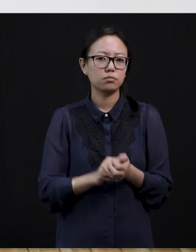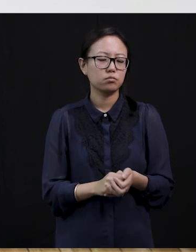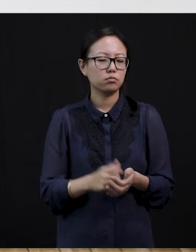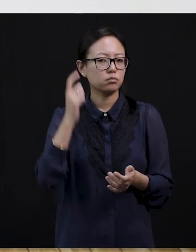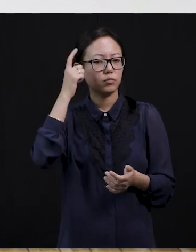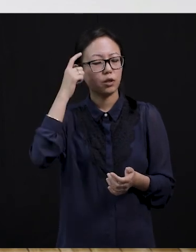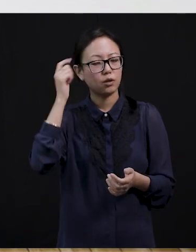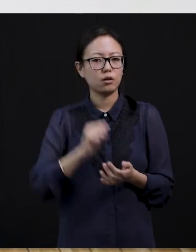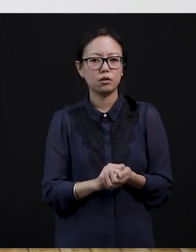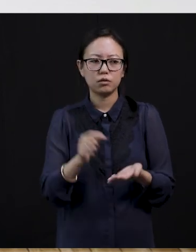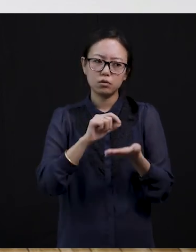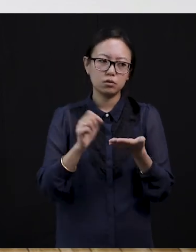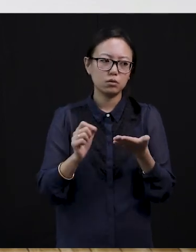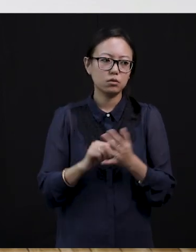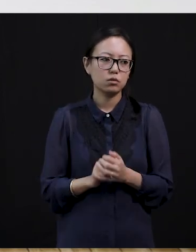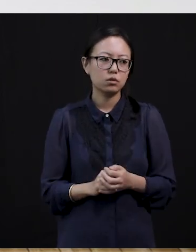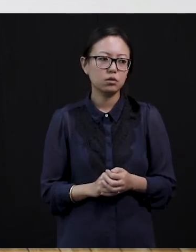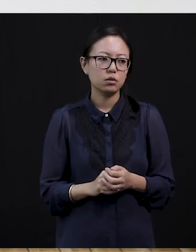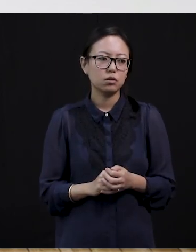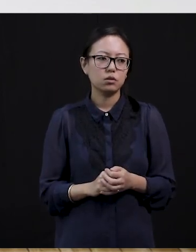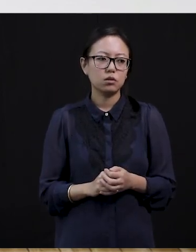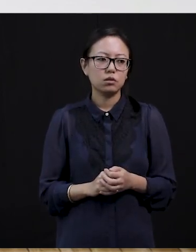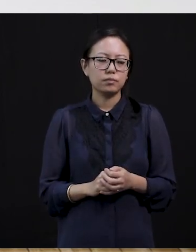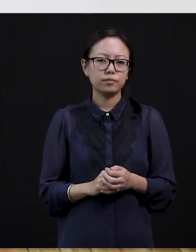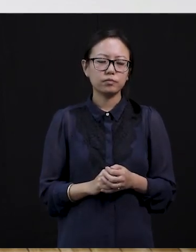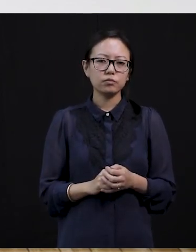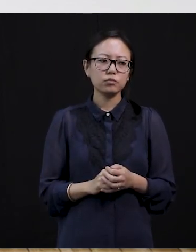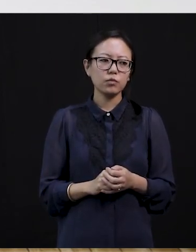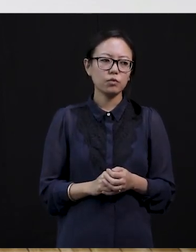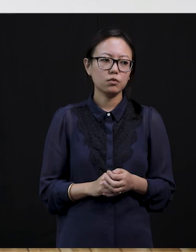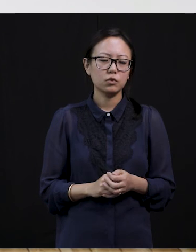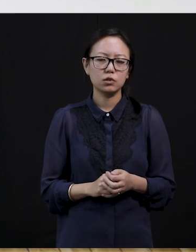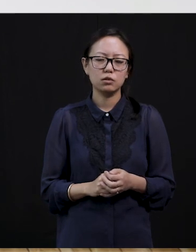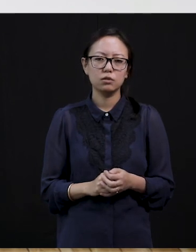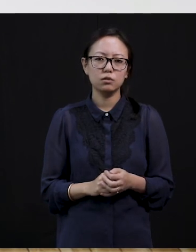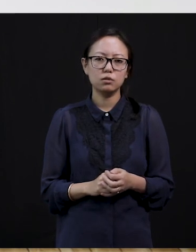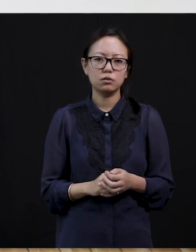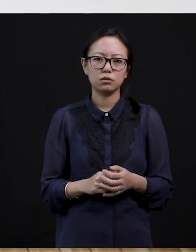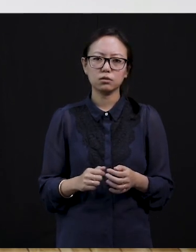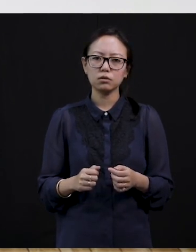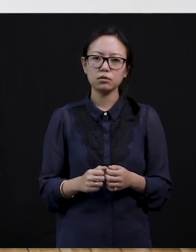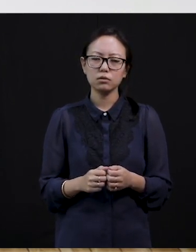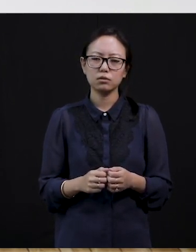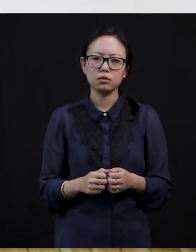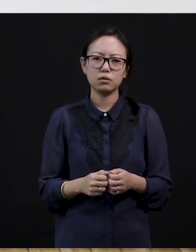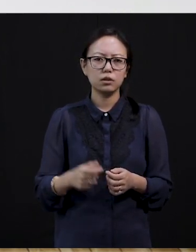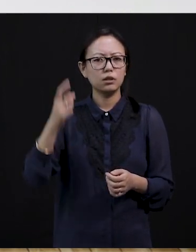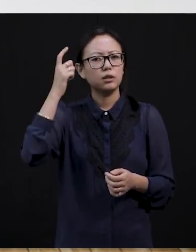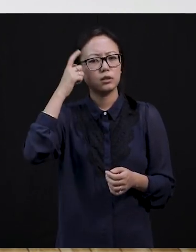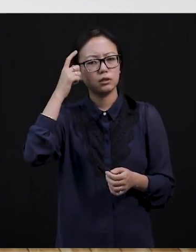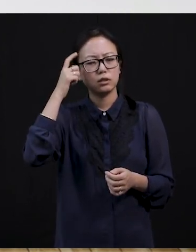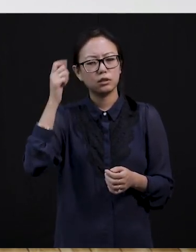start reading through those pages and give me the steps that could establish the kind of democracy that